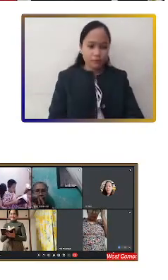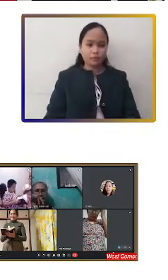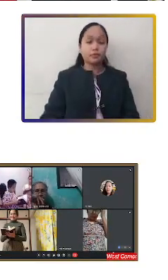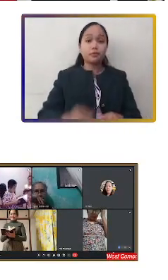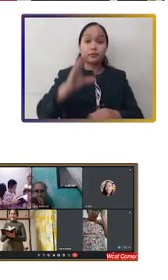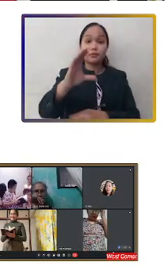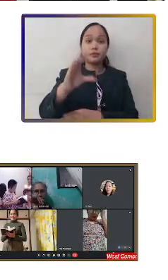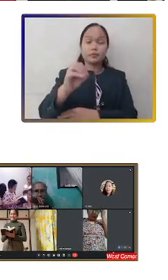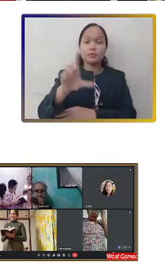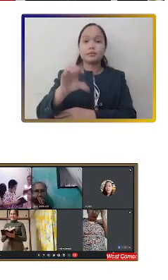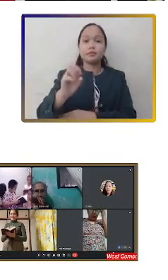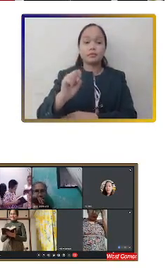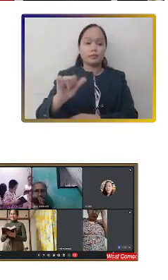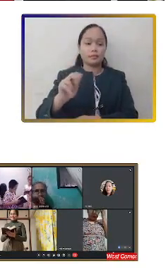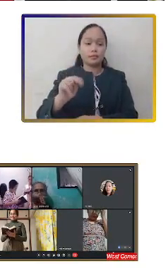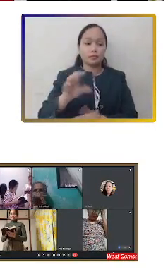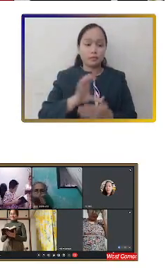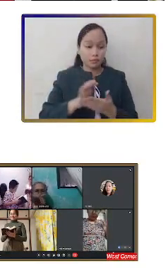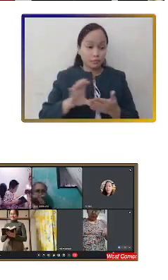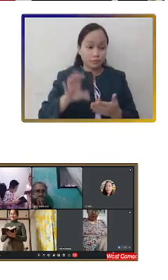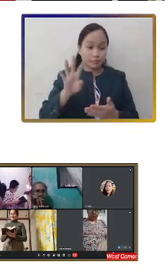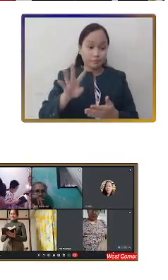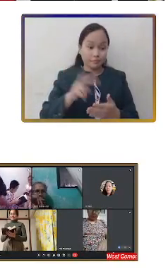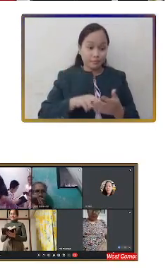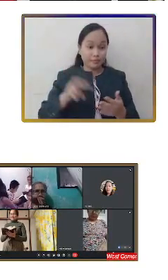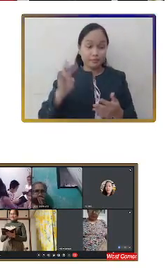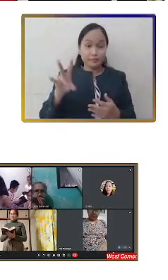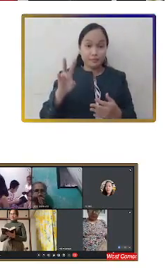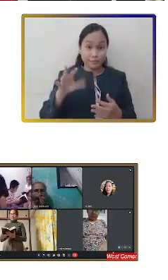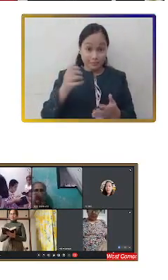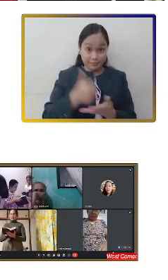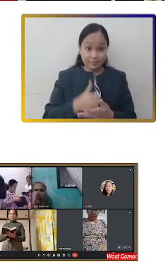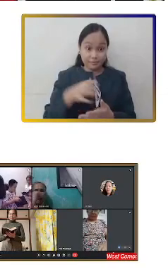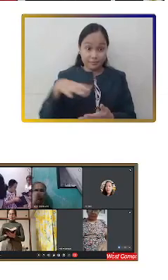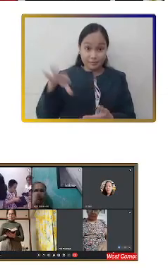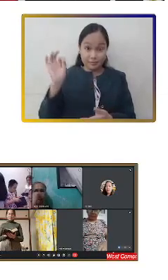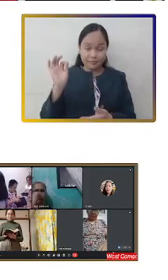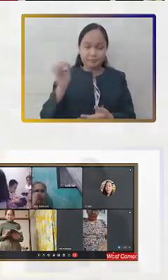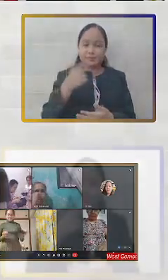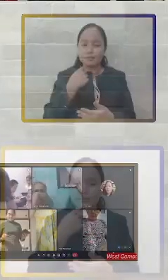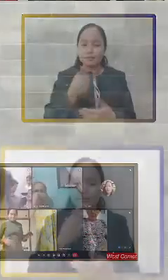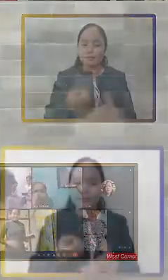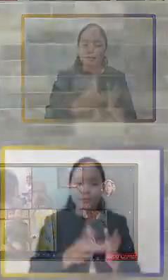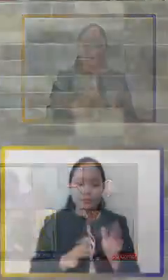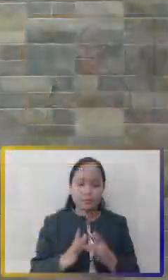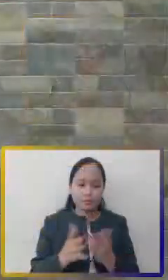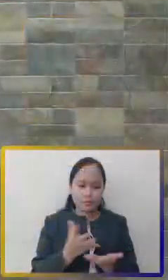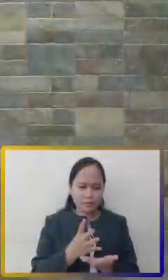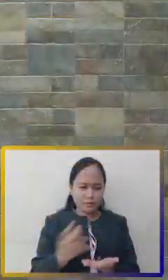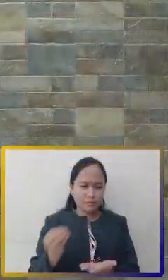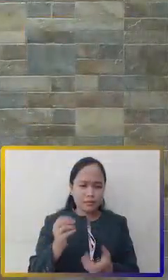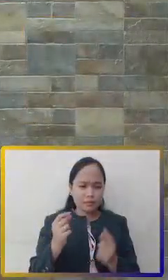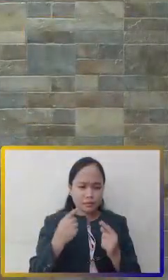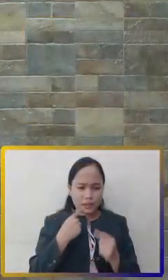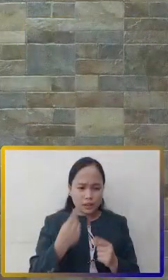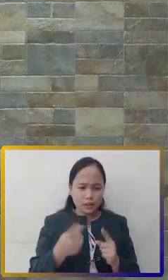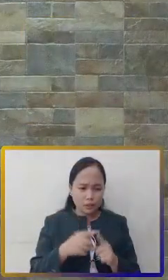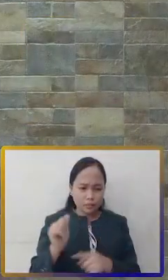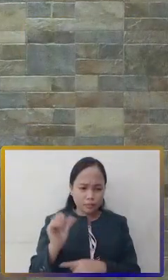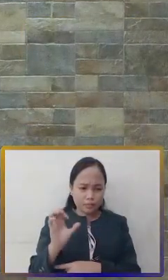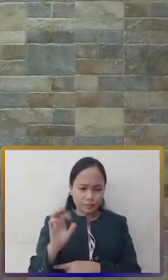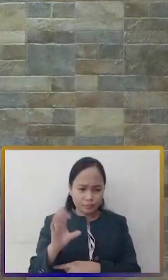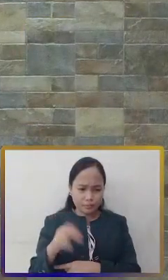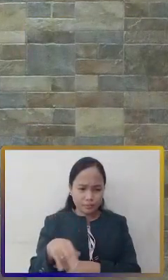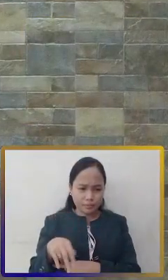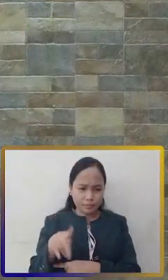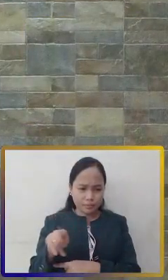Alright, Colossians chapter 4 verse number 17, are you there? Amen. Sabi po ng Bible, and say to Archippus,